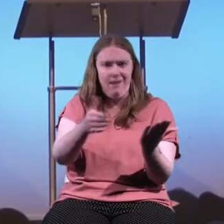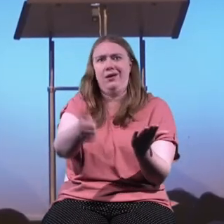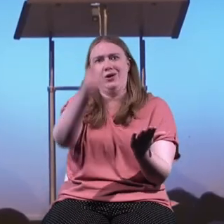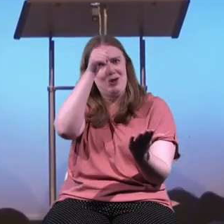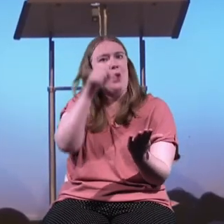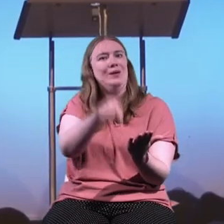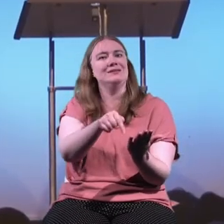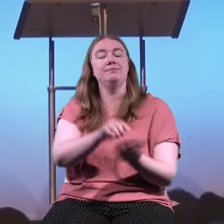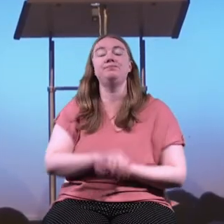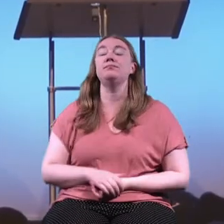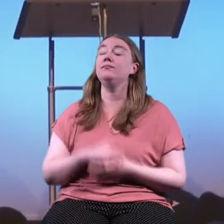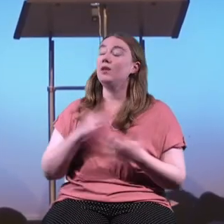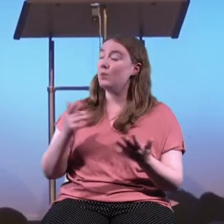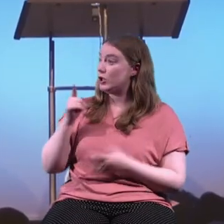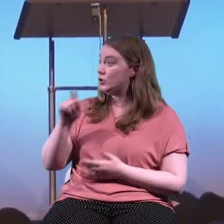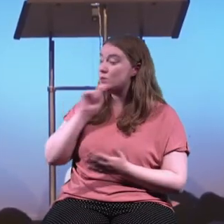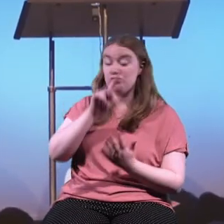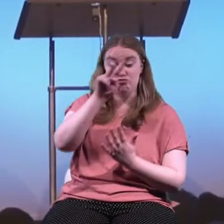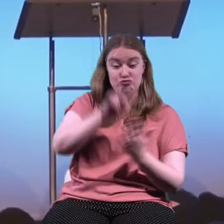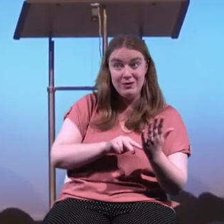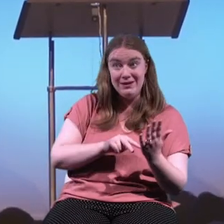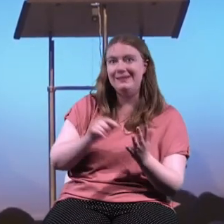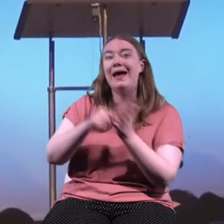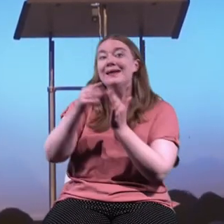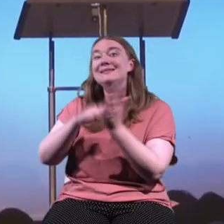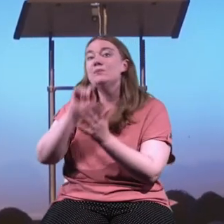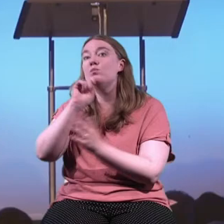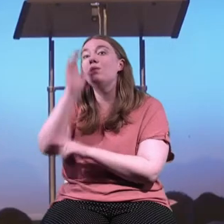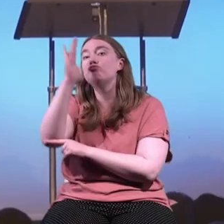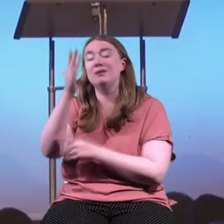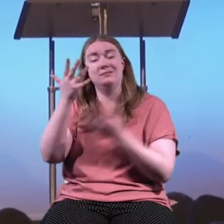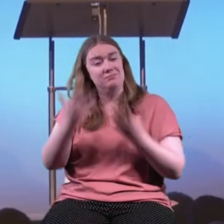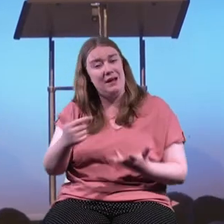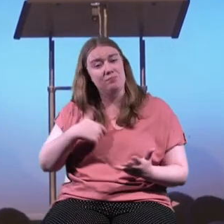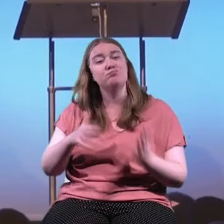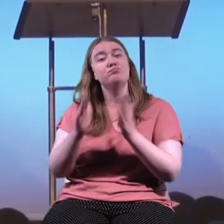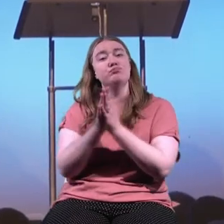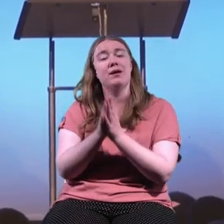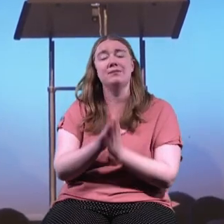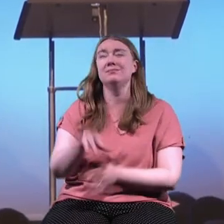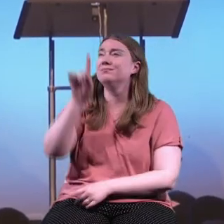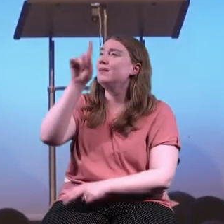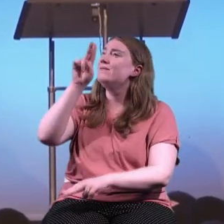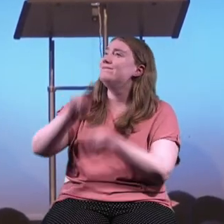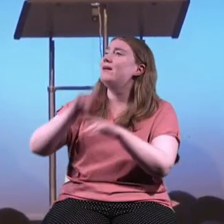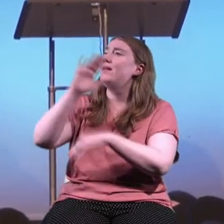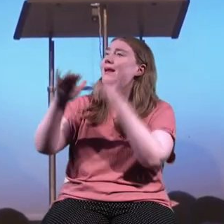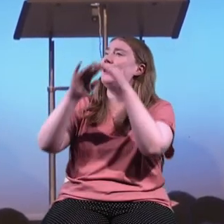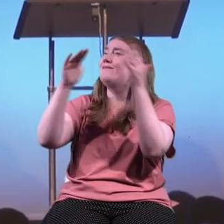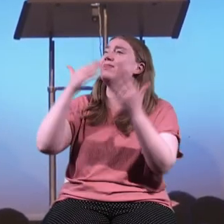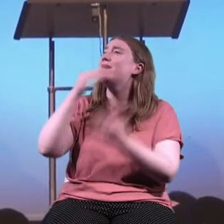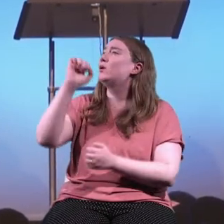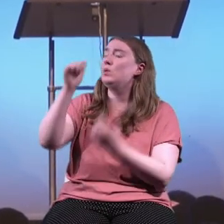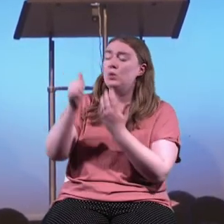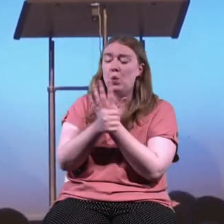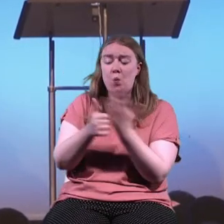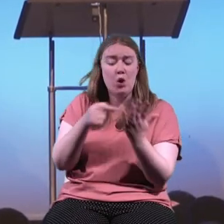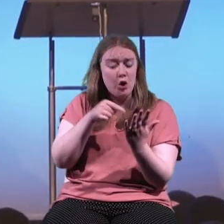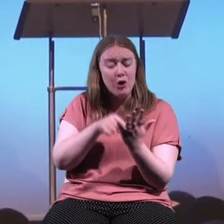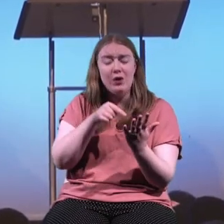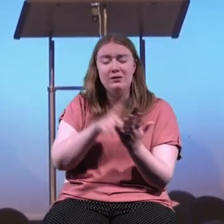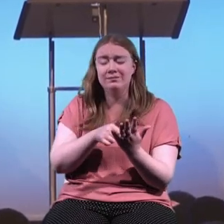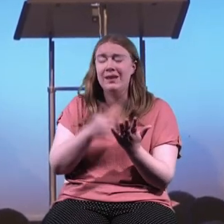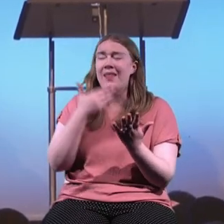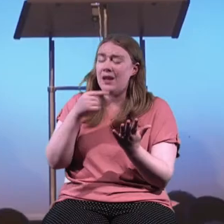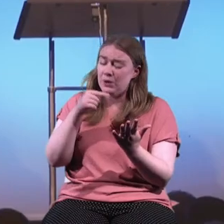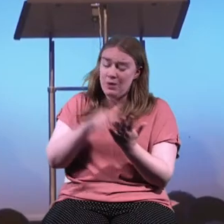you read and as Tim comes to preach, let me pray. Our Father in heaven, we thank you for your Word. We thank you that it